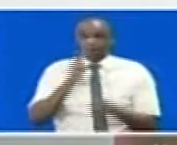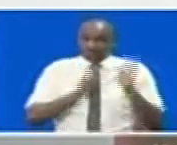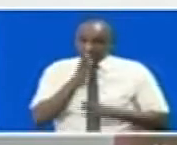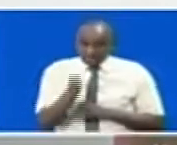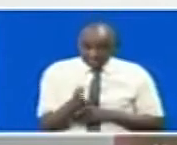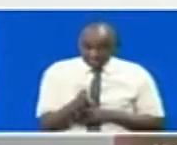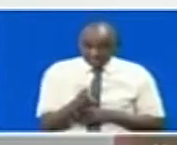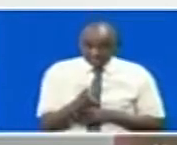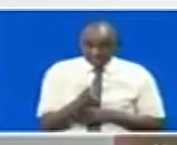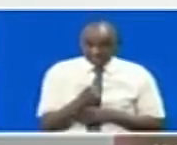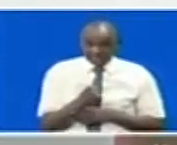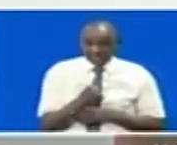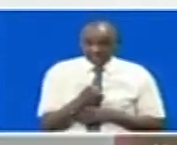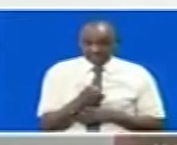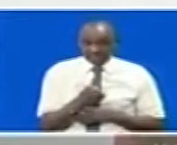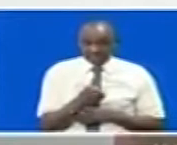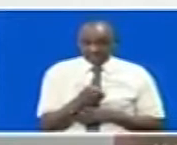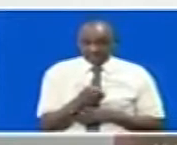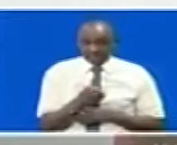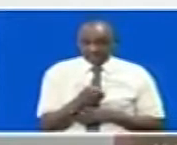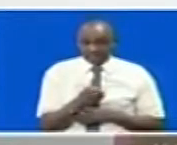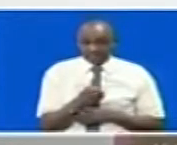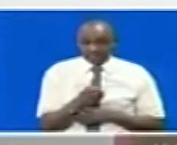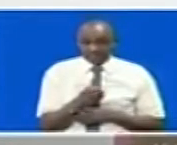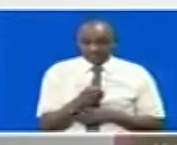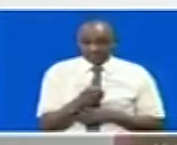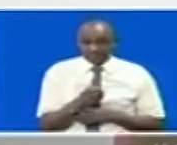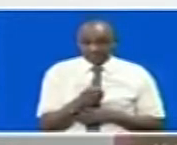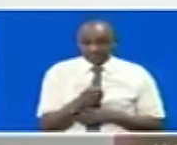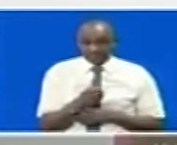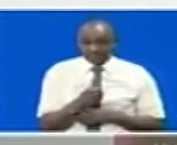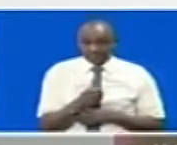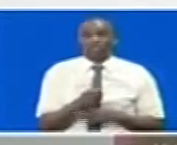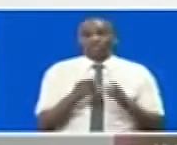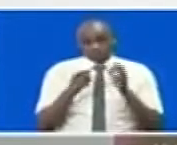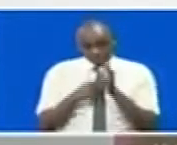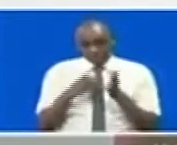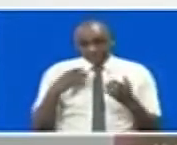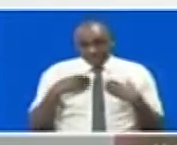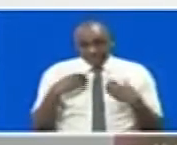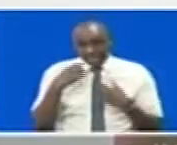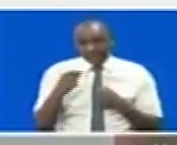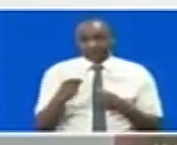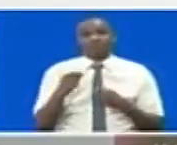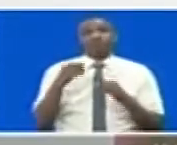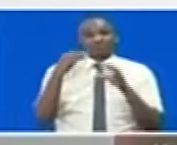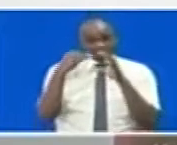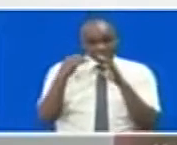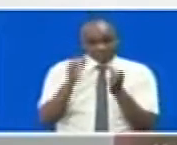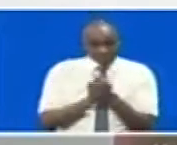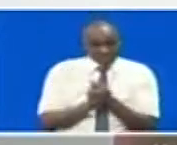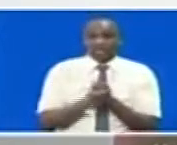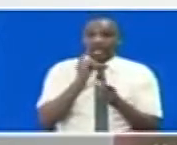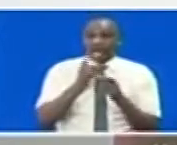hoping we can have it on our screens really quickly so our viewers can follow this text with us, shows or plays a recording of visual images, which is